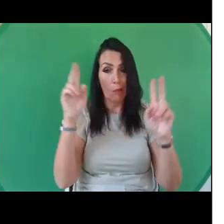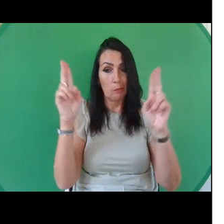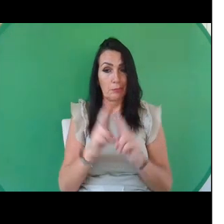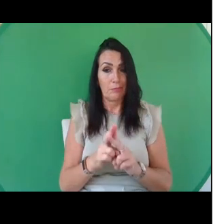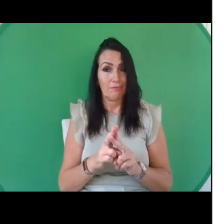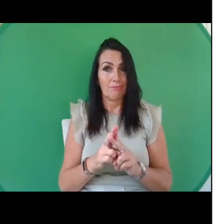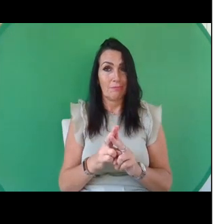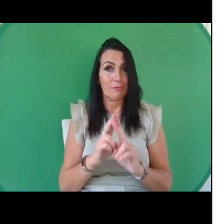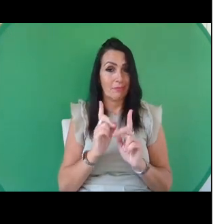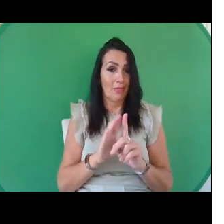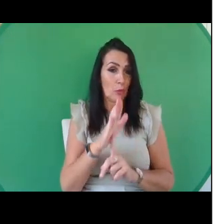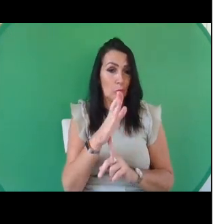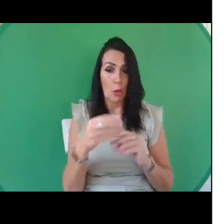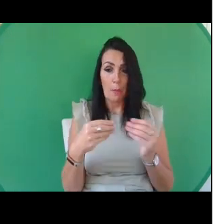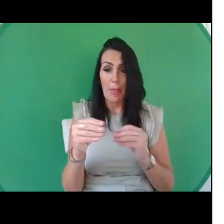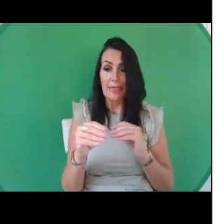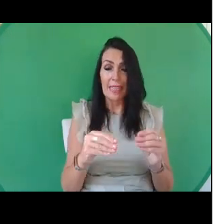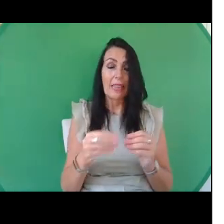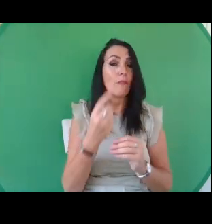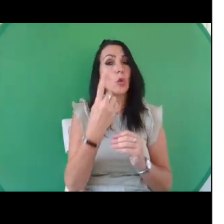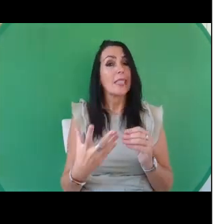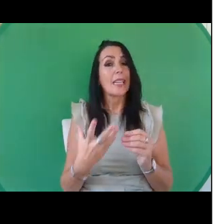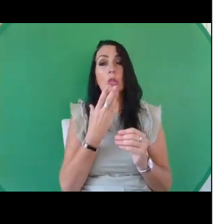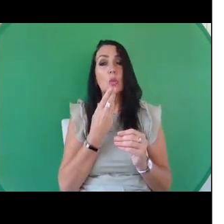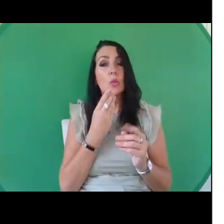make single-use plastic anymore from that source.